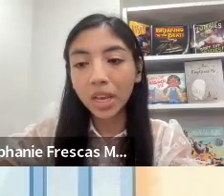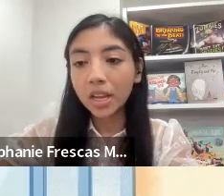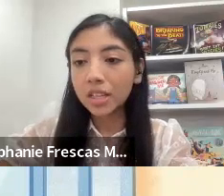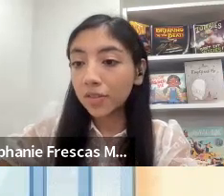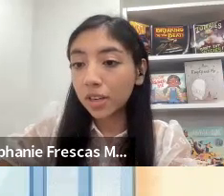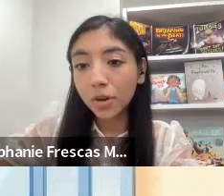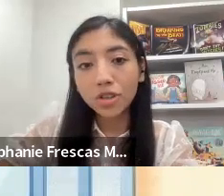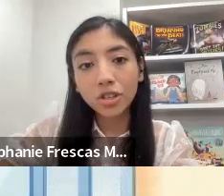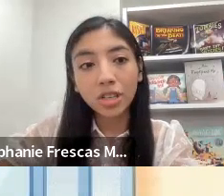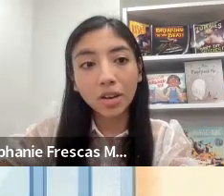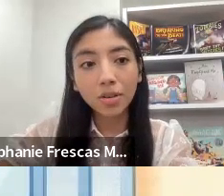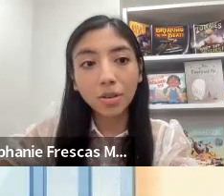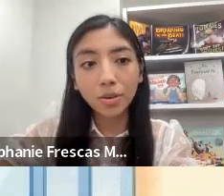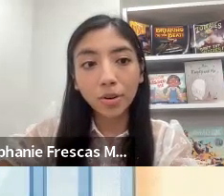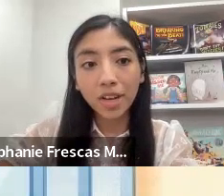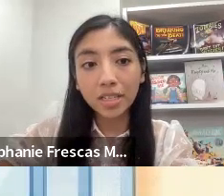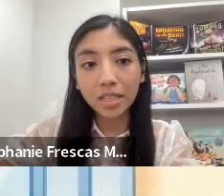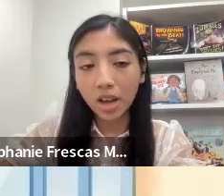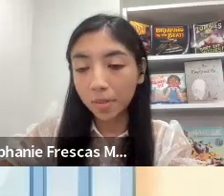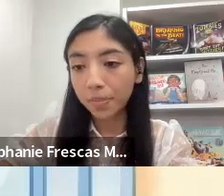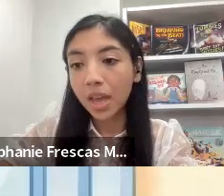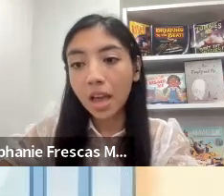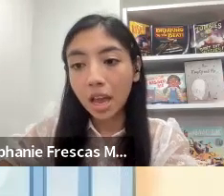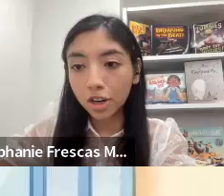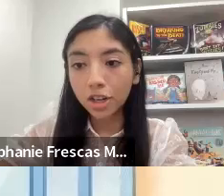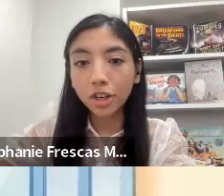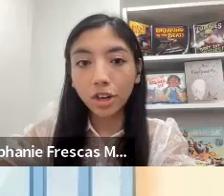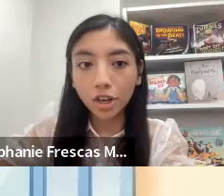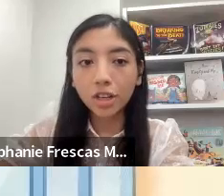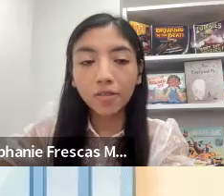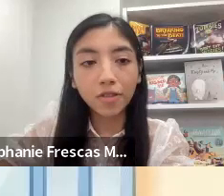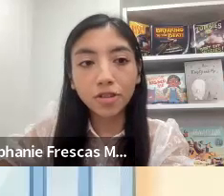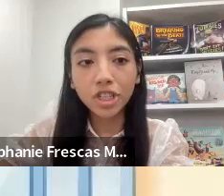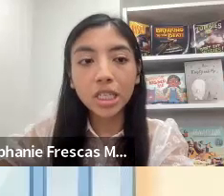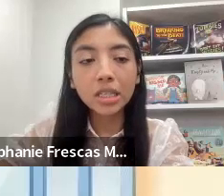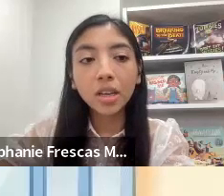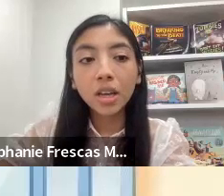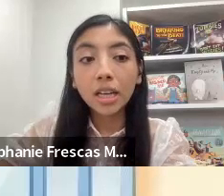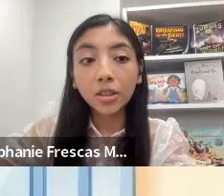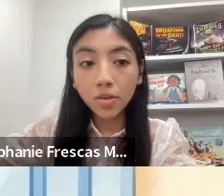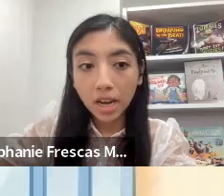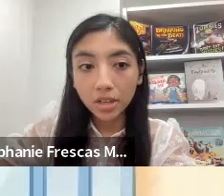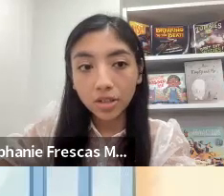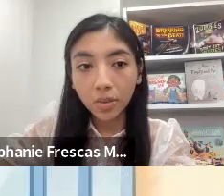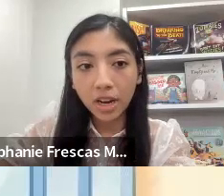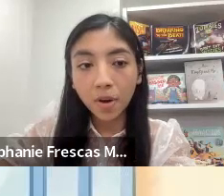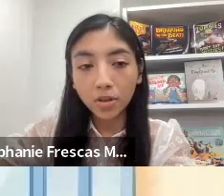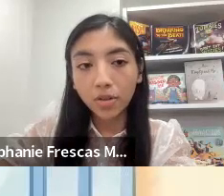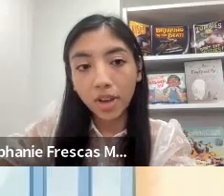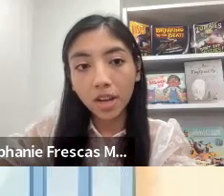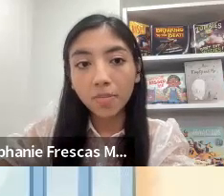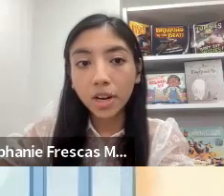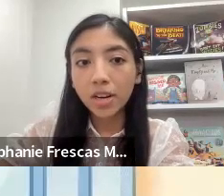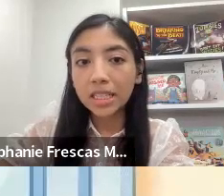her. Different emotions cycle through her face each time. Anger, hurt, confusion. Adult reactions to Miriam